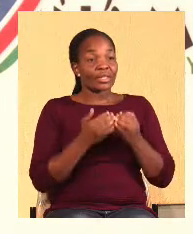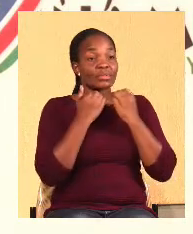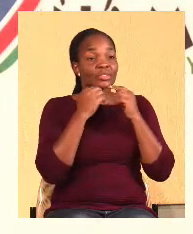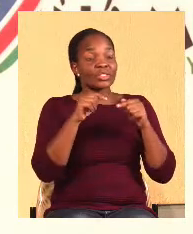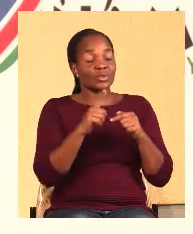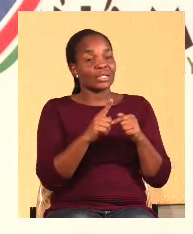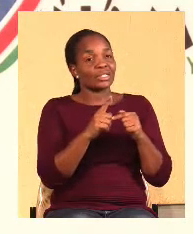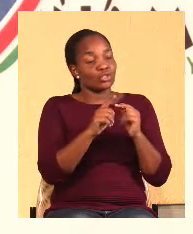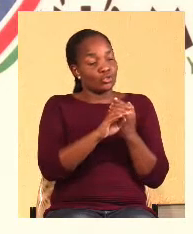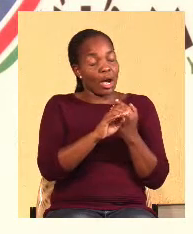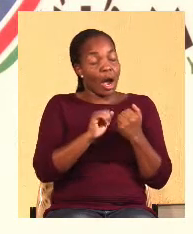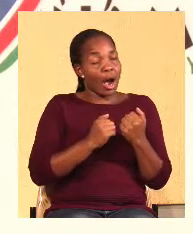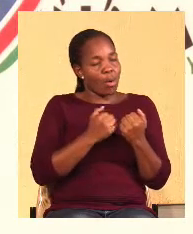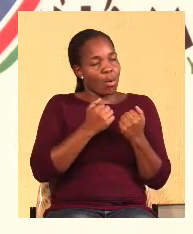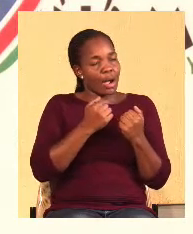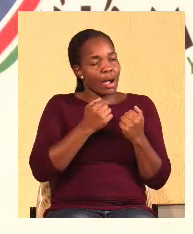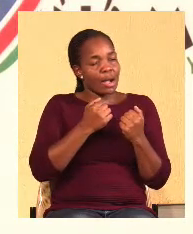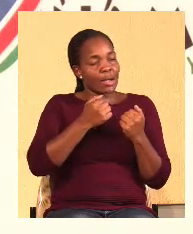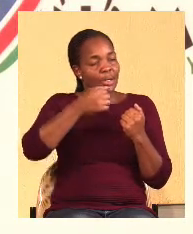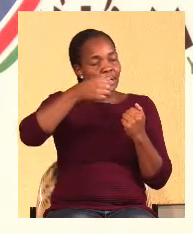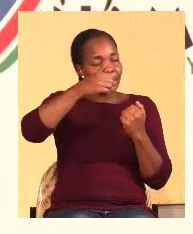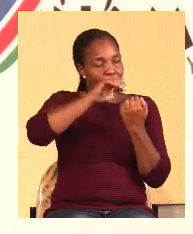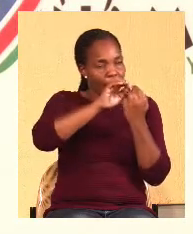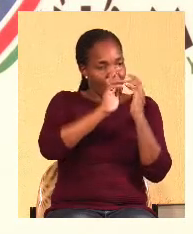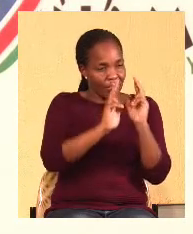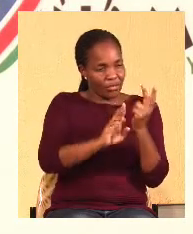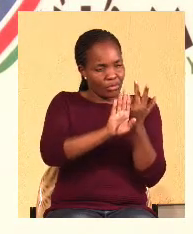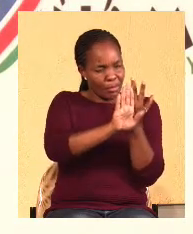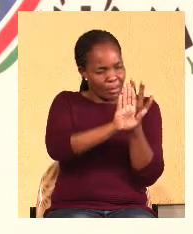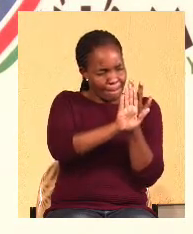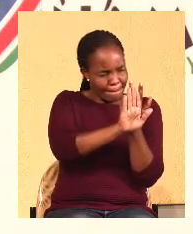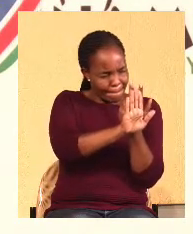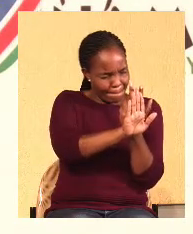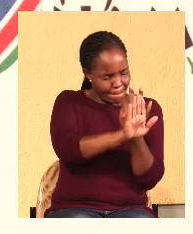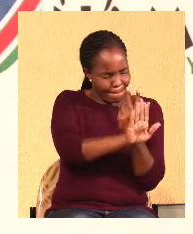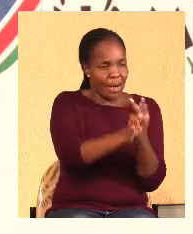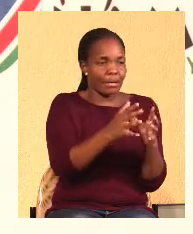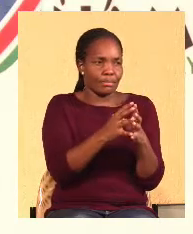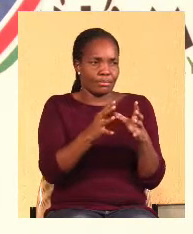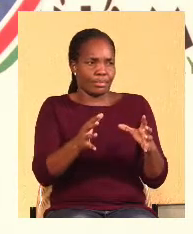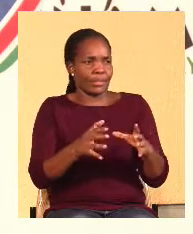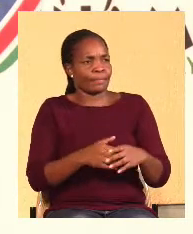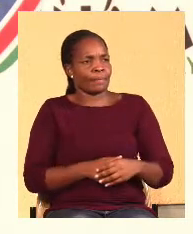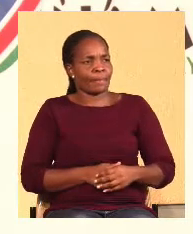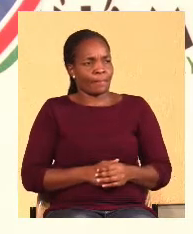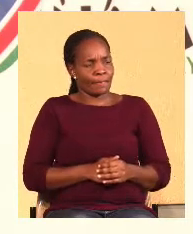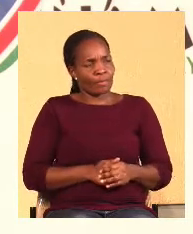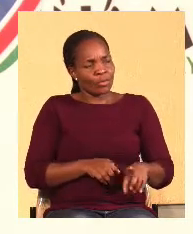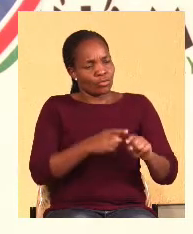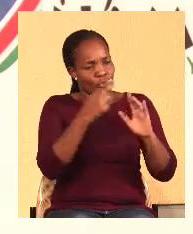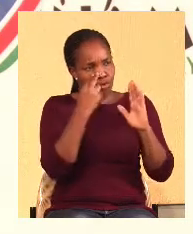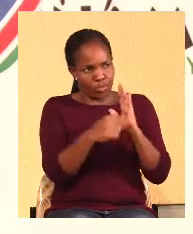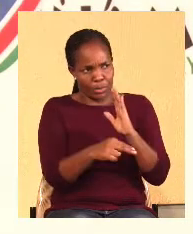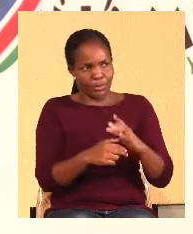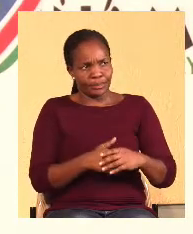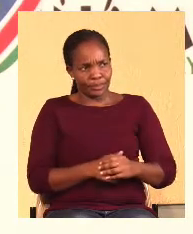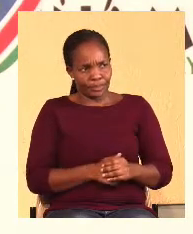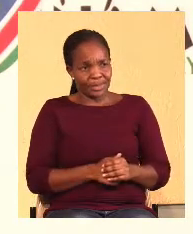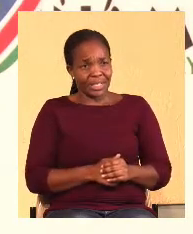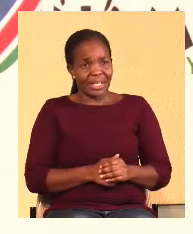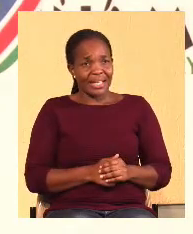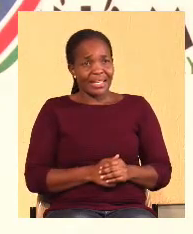So therefore, if we use heavy-handed in terms of enforcement of the law, to the extent where we basically violate